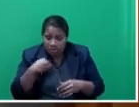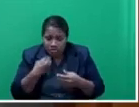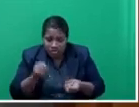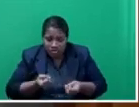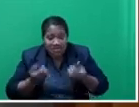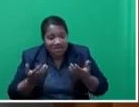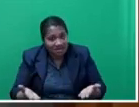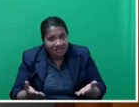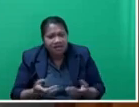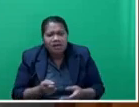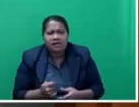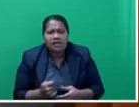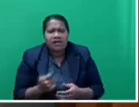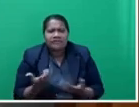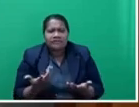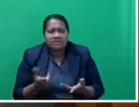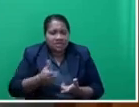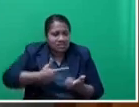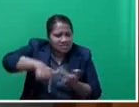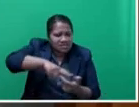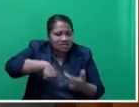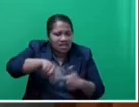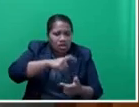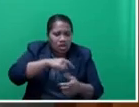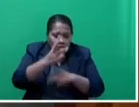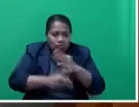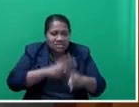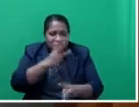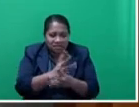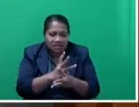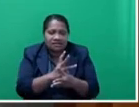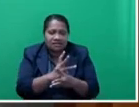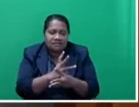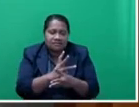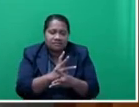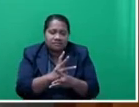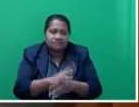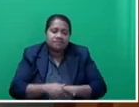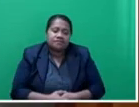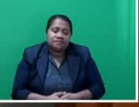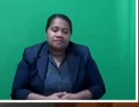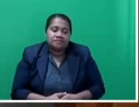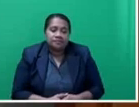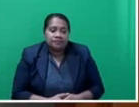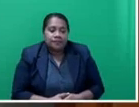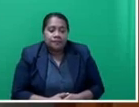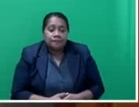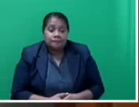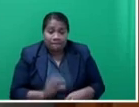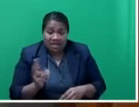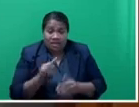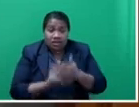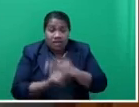given after Cyclone Winston. And they were home initiative,